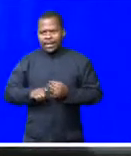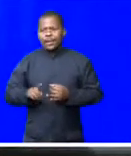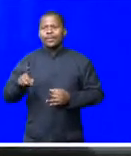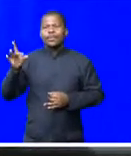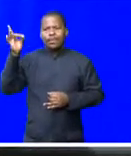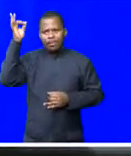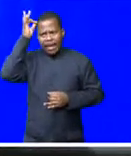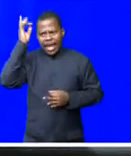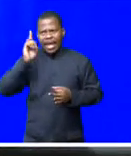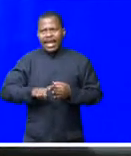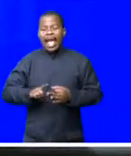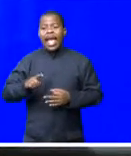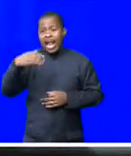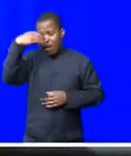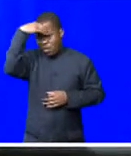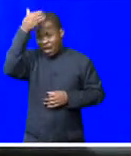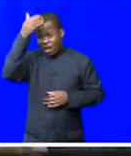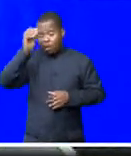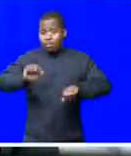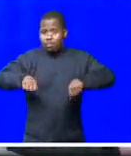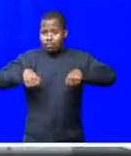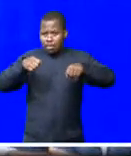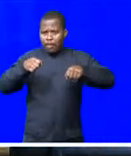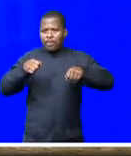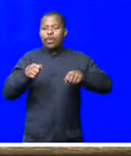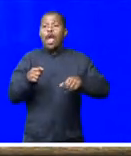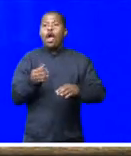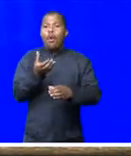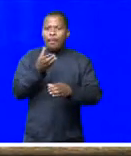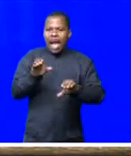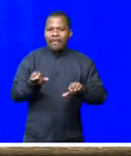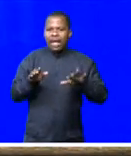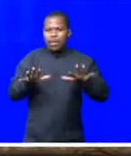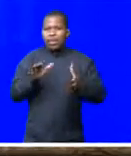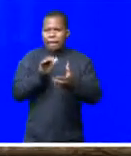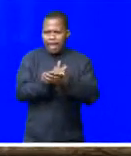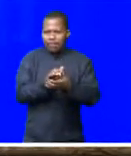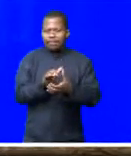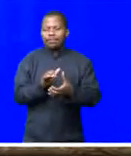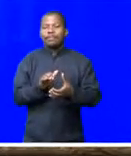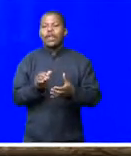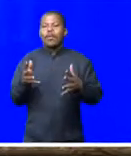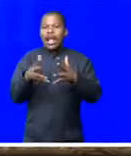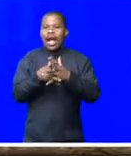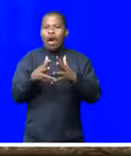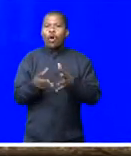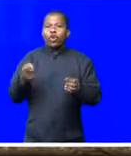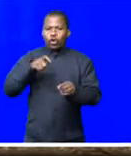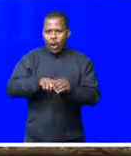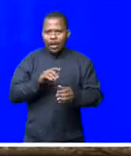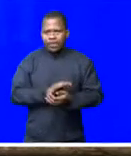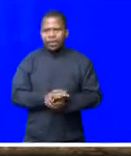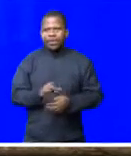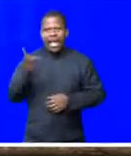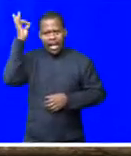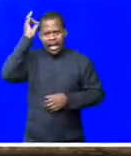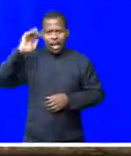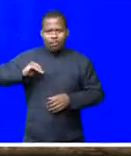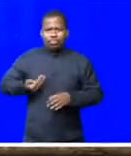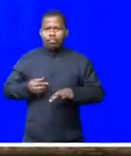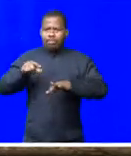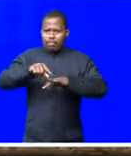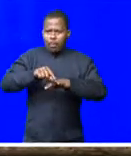namangisi iCommonwealth Heads of Government meeting. Inkosikati Langambule seyiphindze yaphala beswele